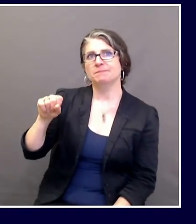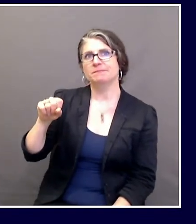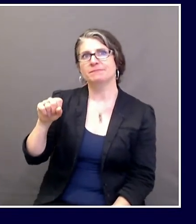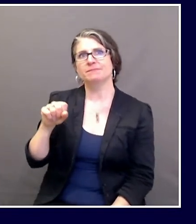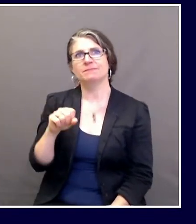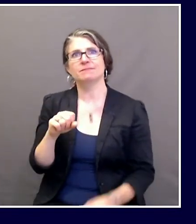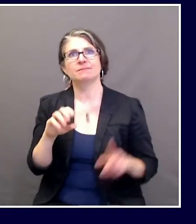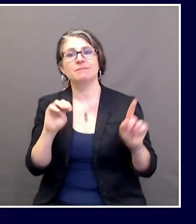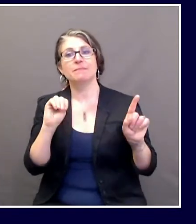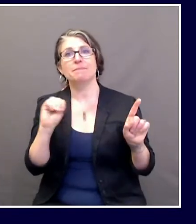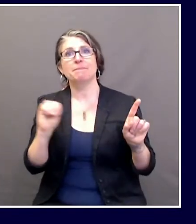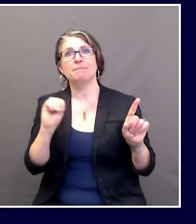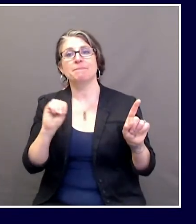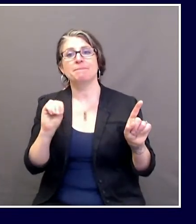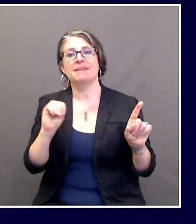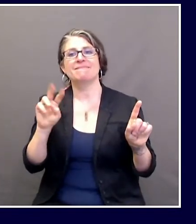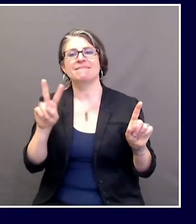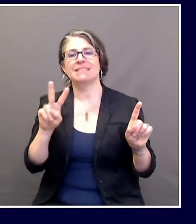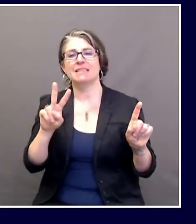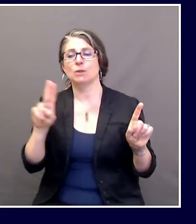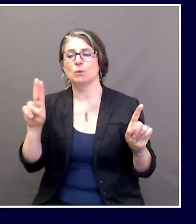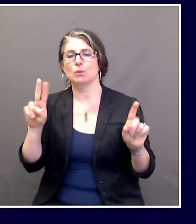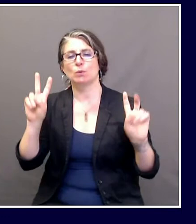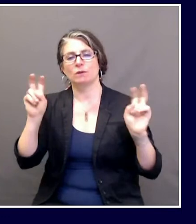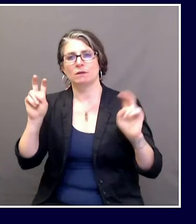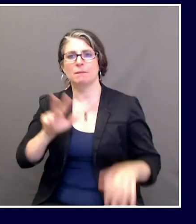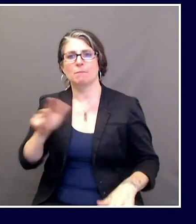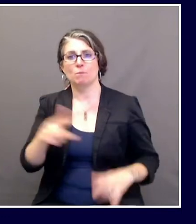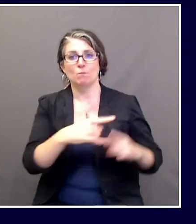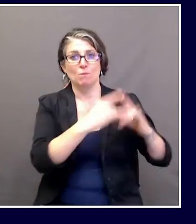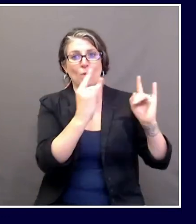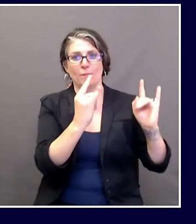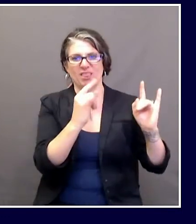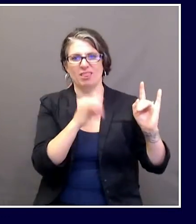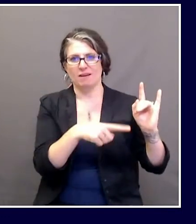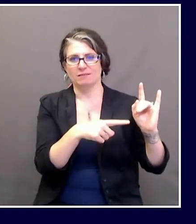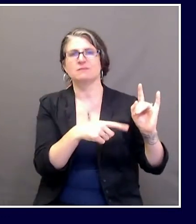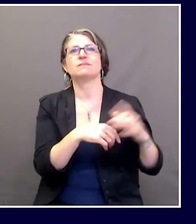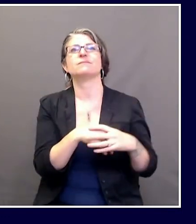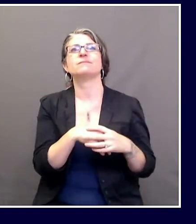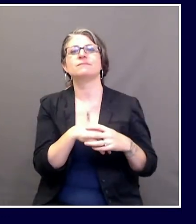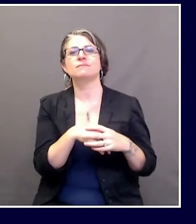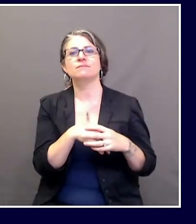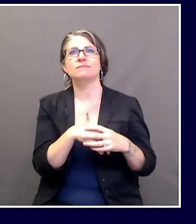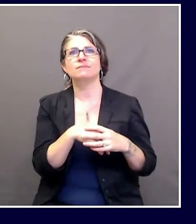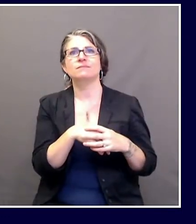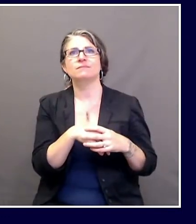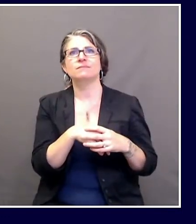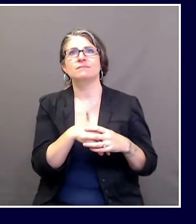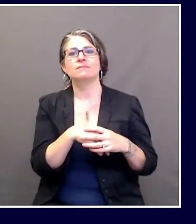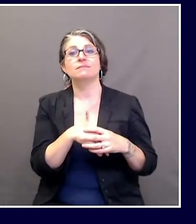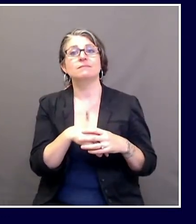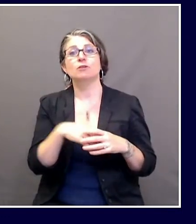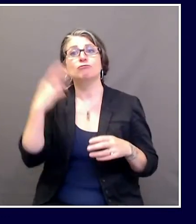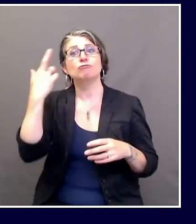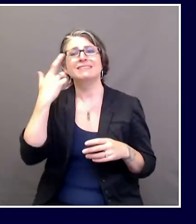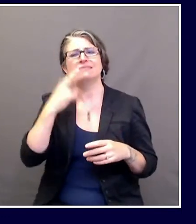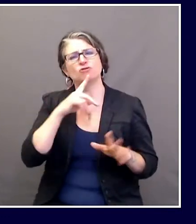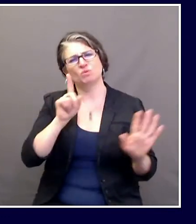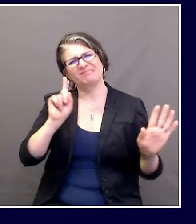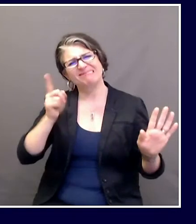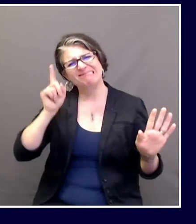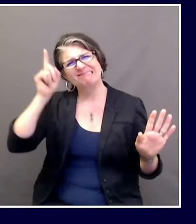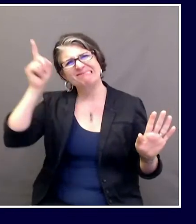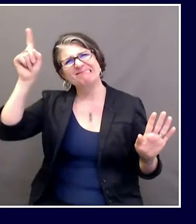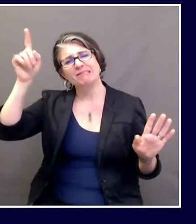the vaccine to more people. And I'm curious about the part where working with restaurants and businesses, is this